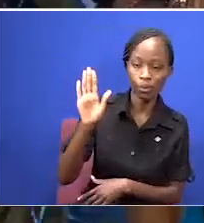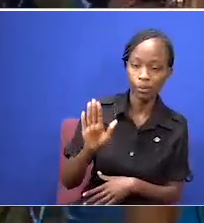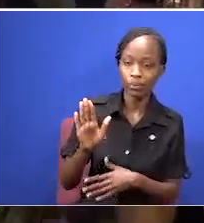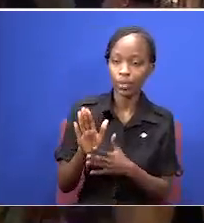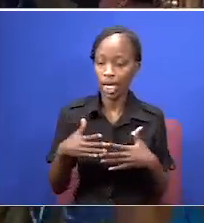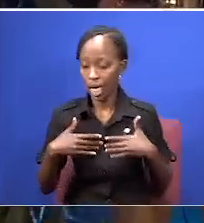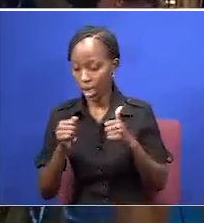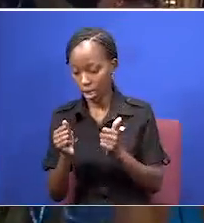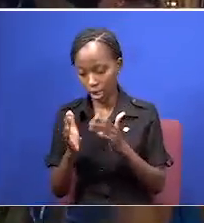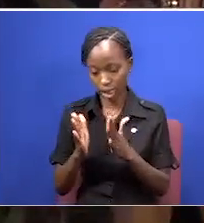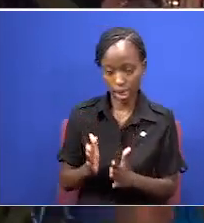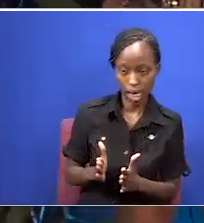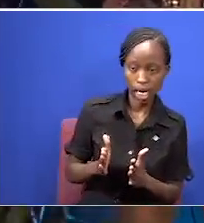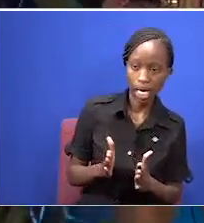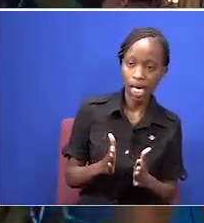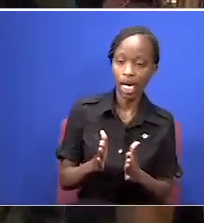foreign